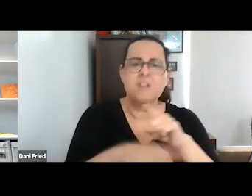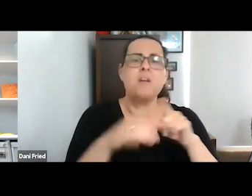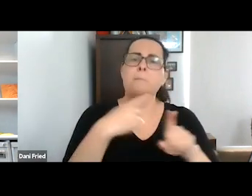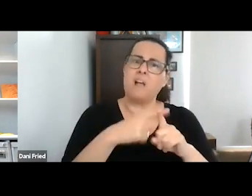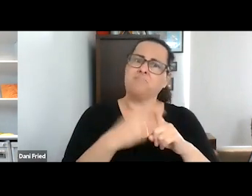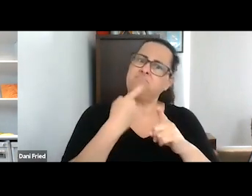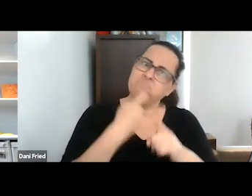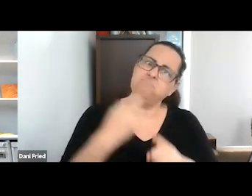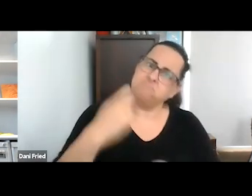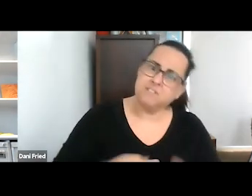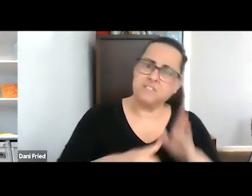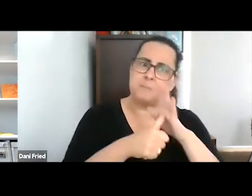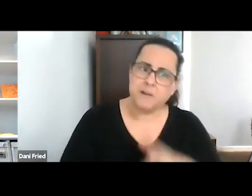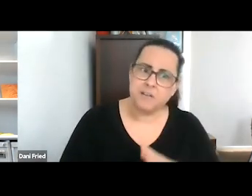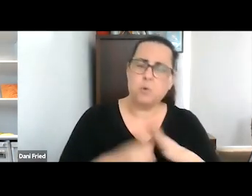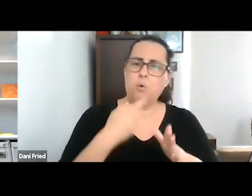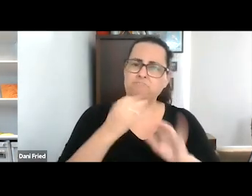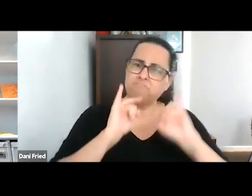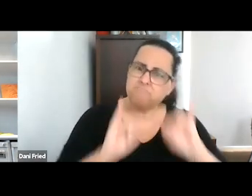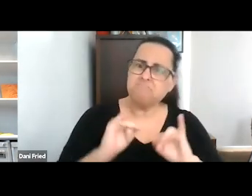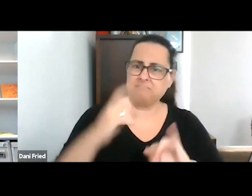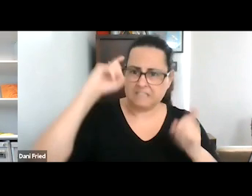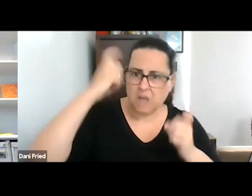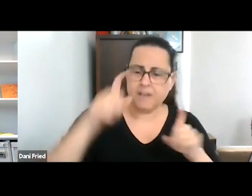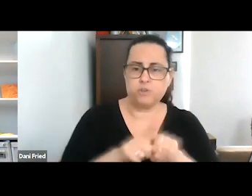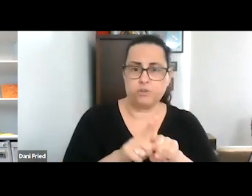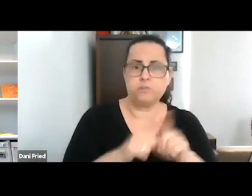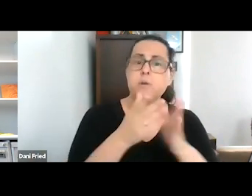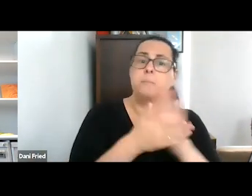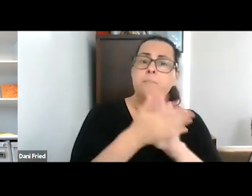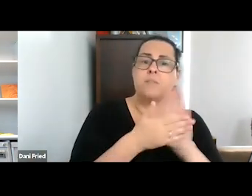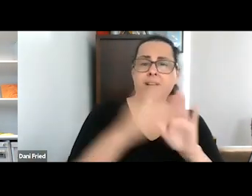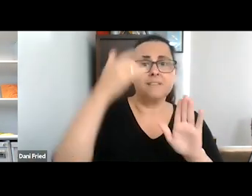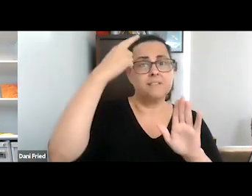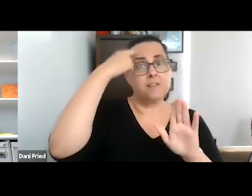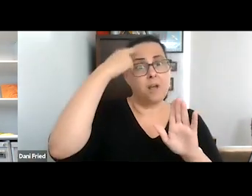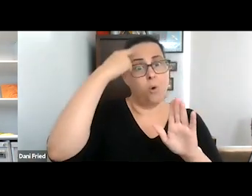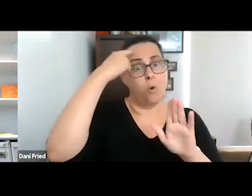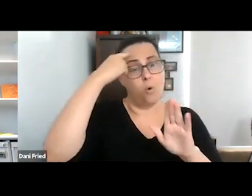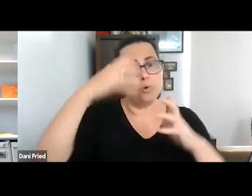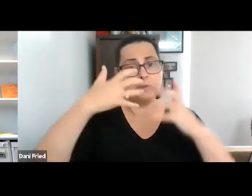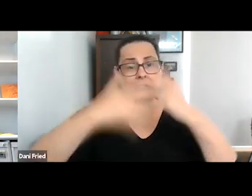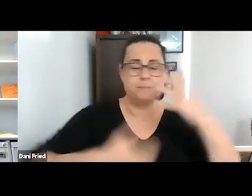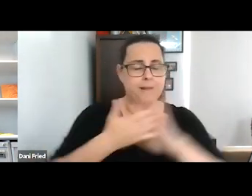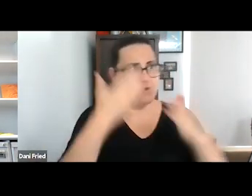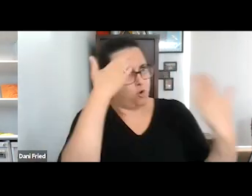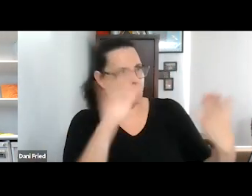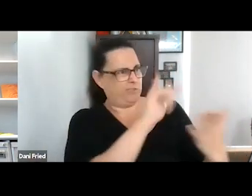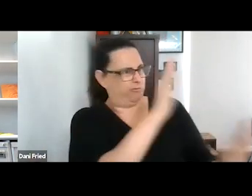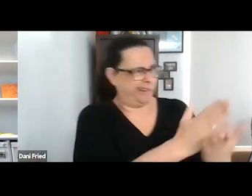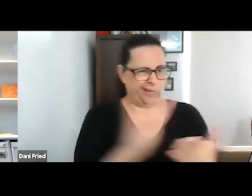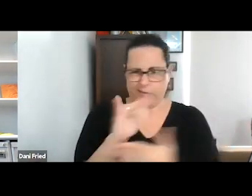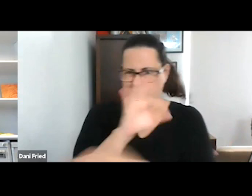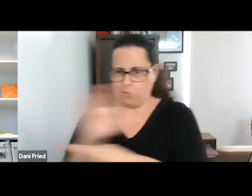illnesses. And for those who are not familiar, psychosis is where a person loses the capacity to tell what's real from what isn't. And